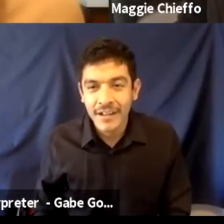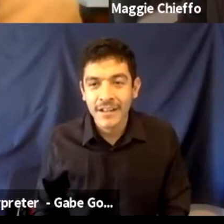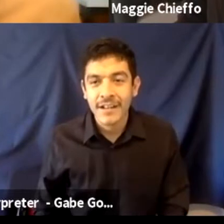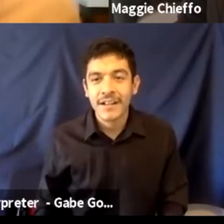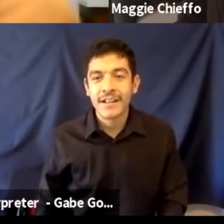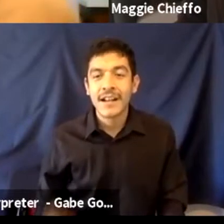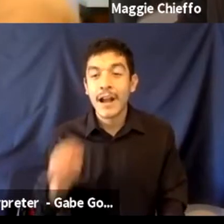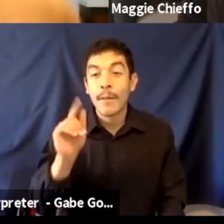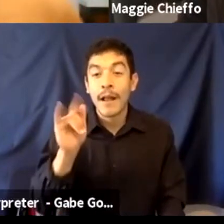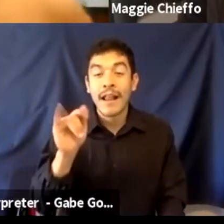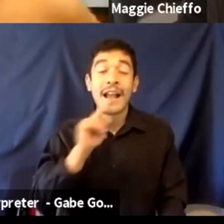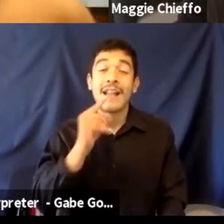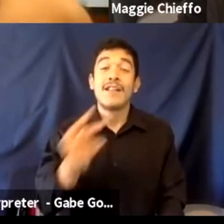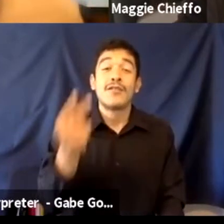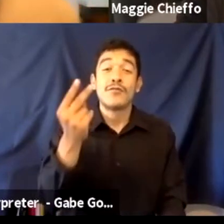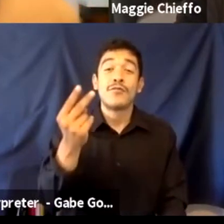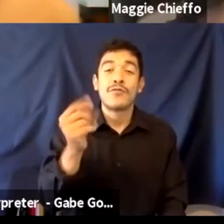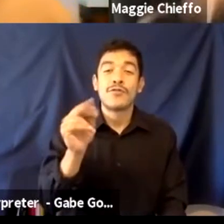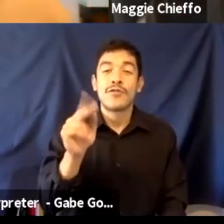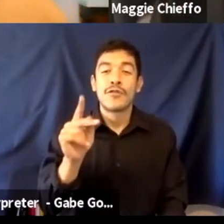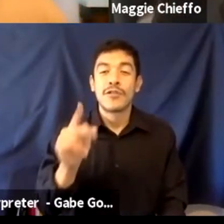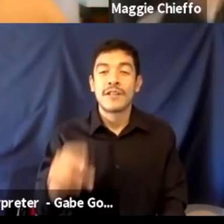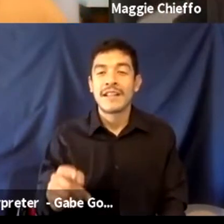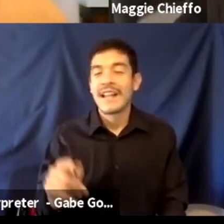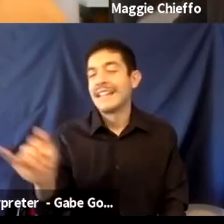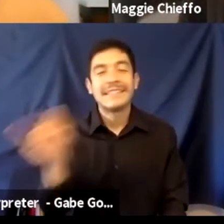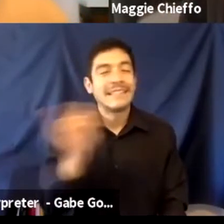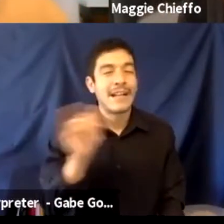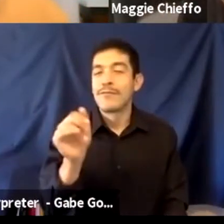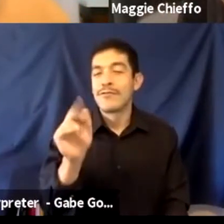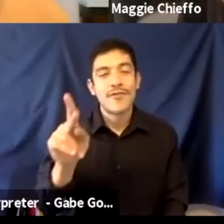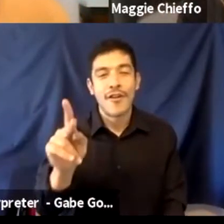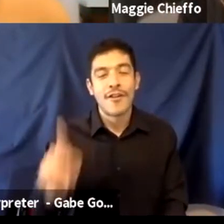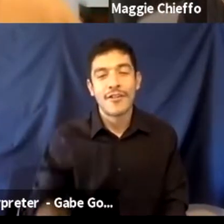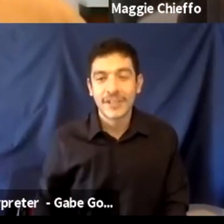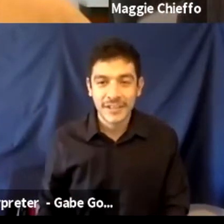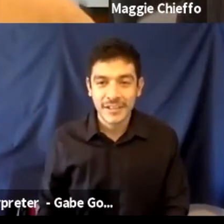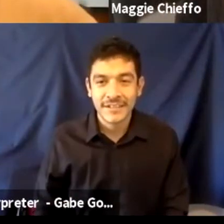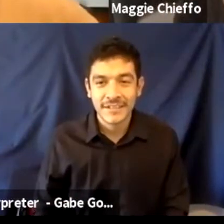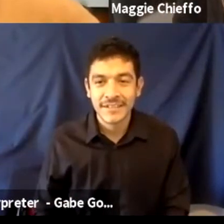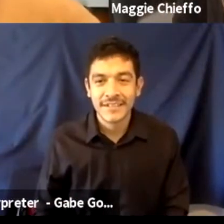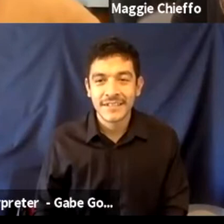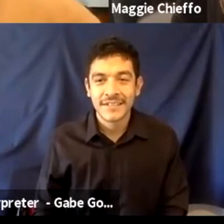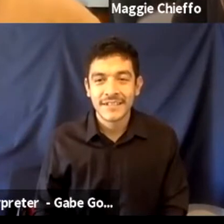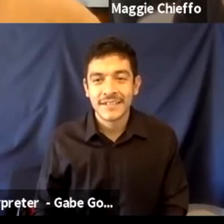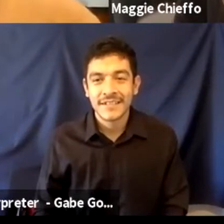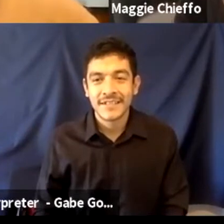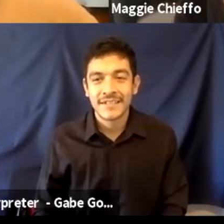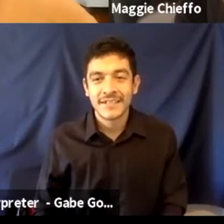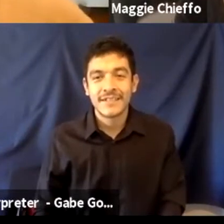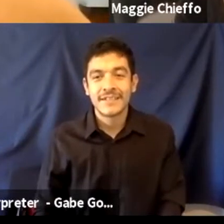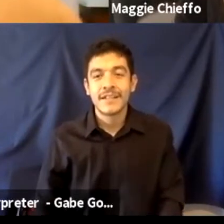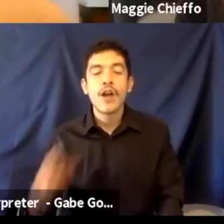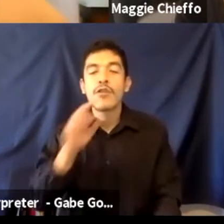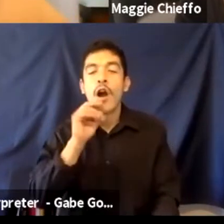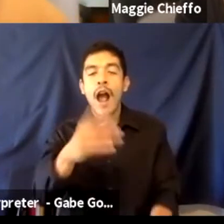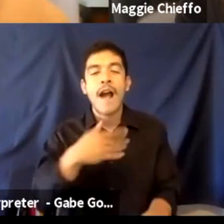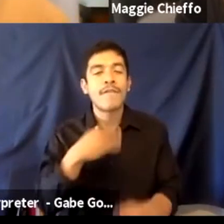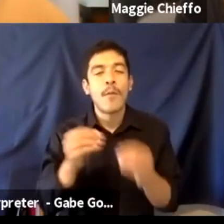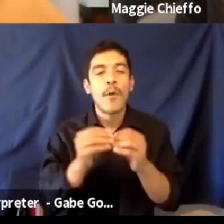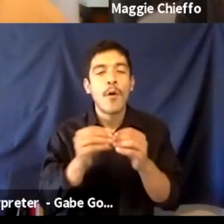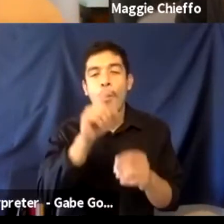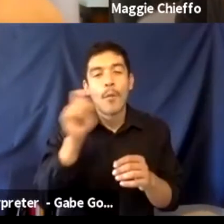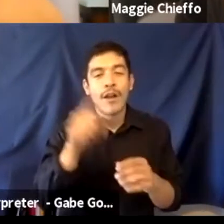It was actually Tony Shark. Same thing. Awesome. I think that was the winner. Okay, let's see. We got some more questions rolling